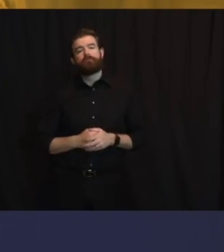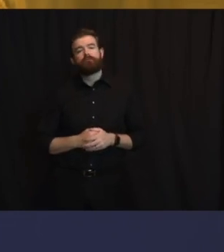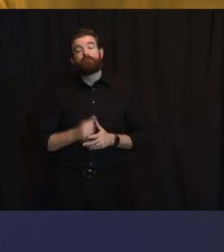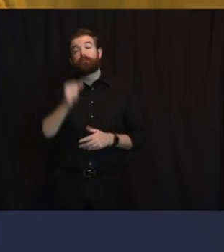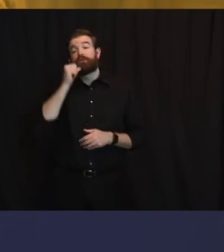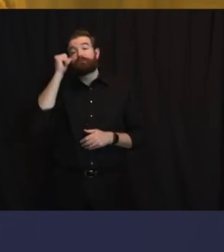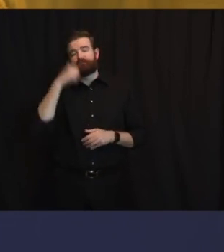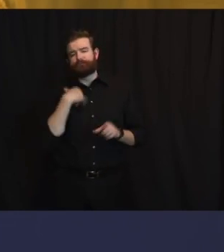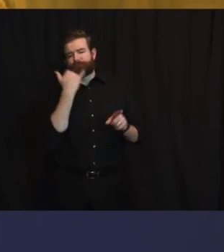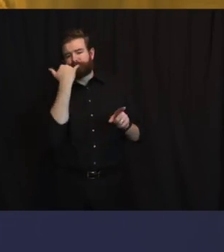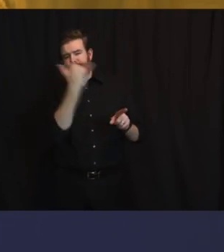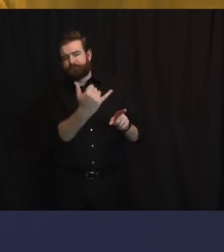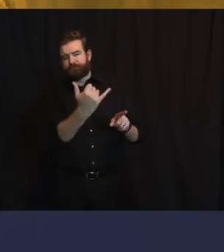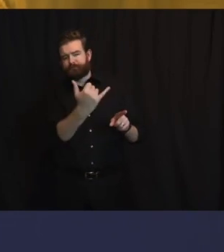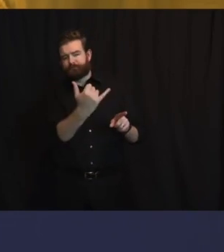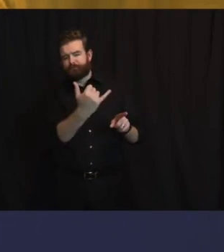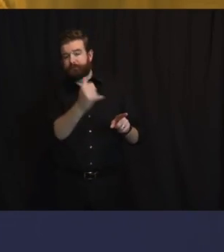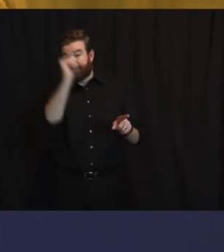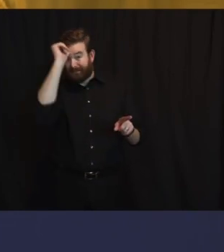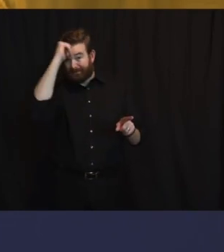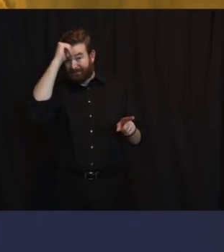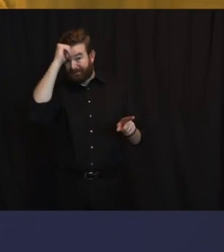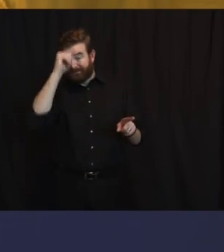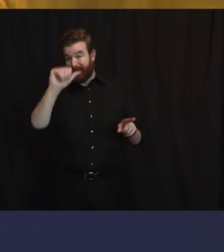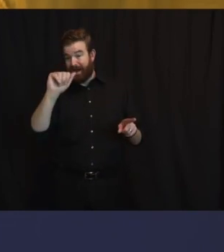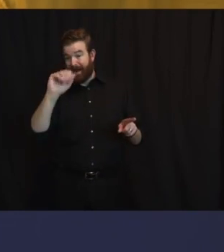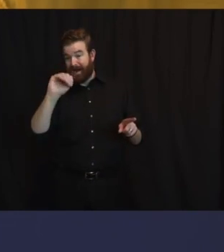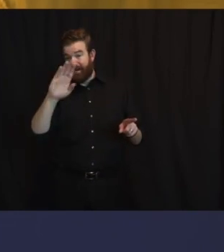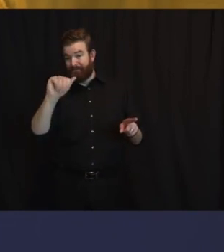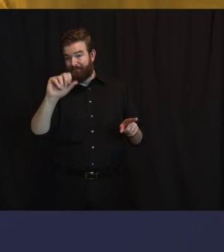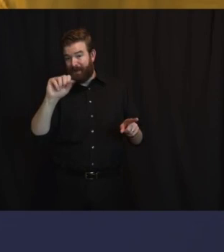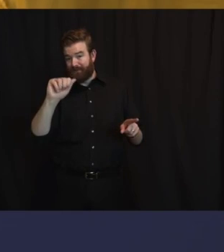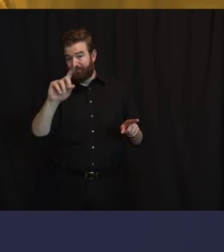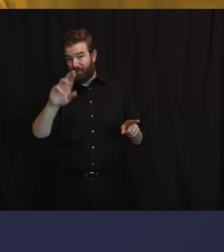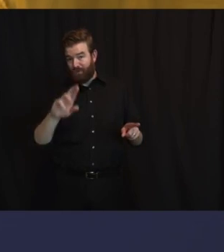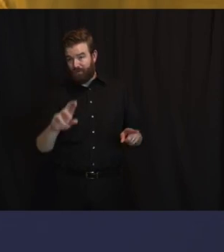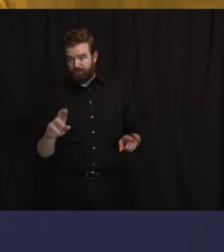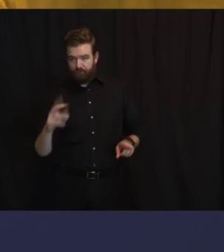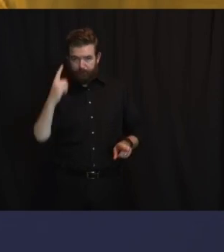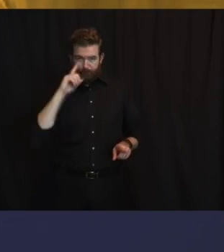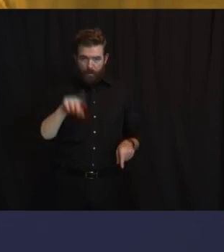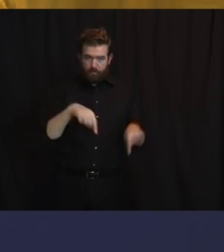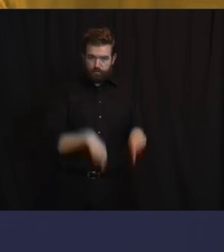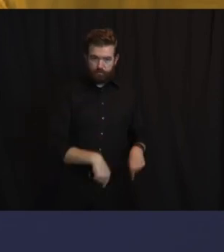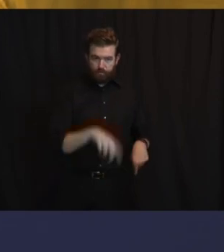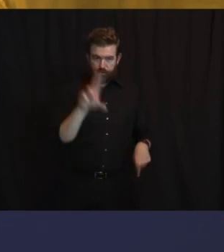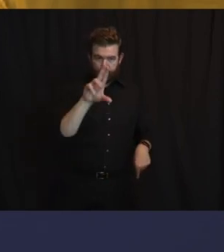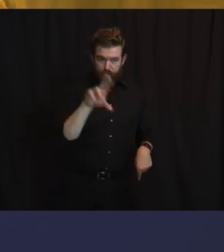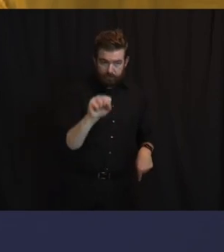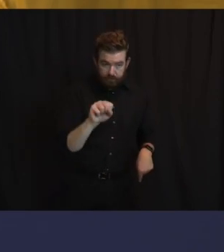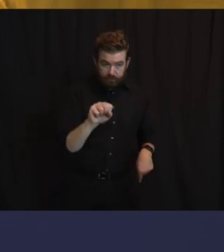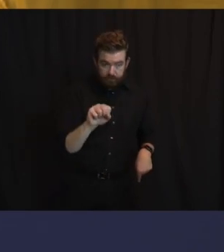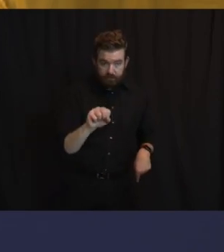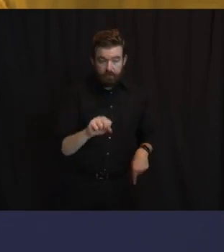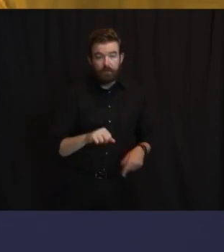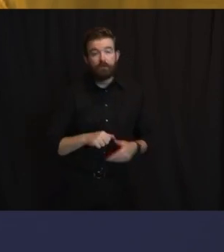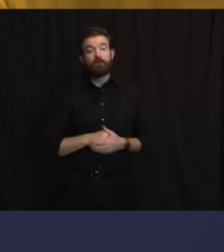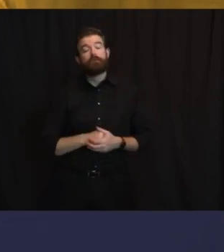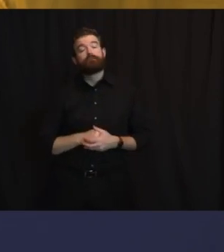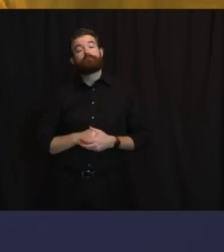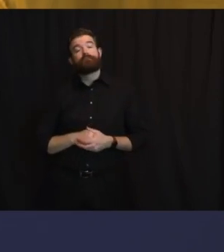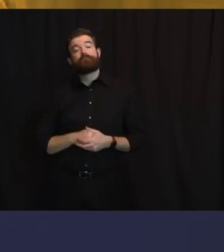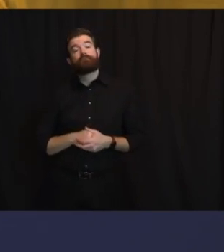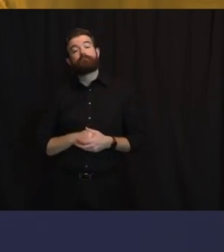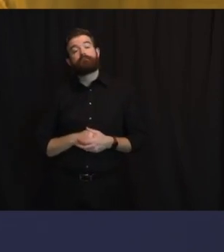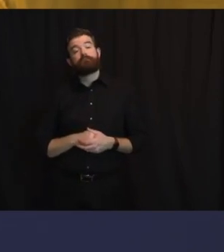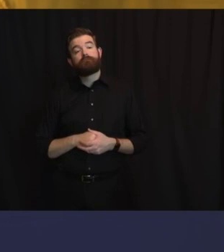Singh Sandhu. By the way, his wife is the Indian ambassador to the Republic of Italy. And I committed New Jersey's support for his